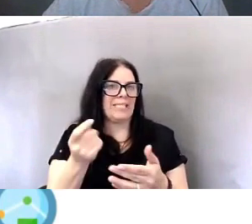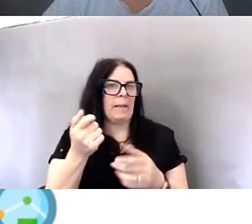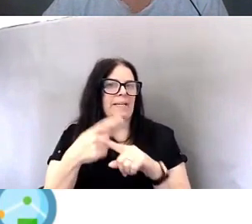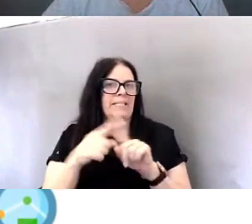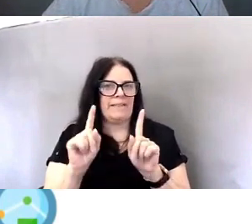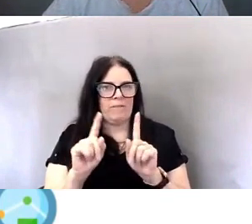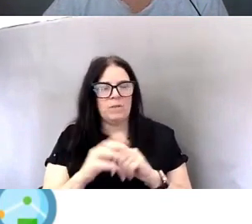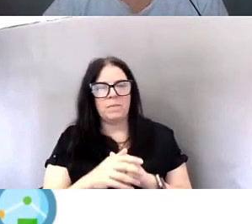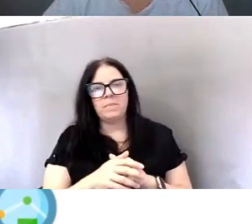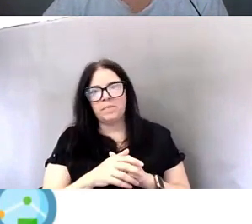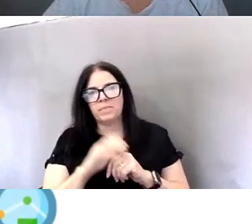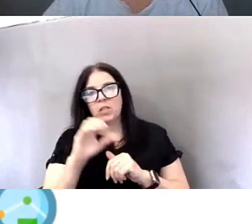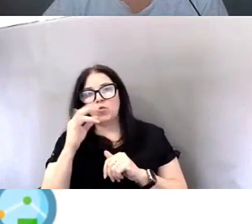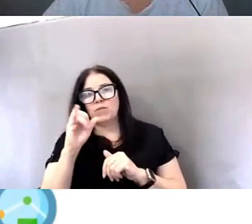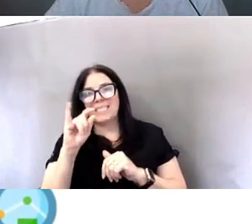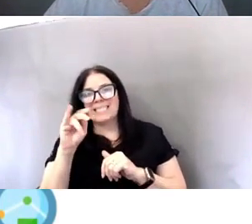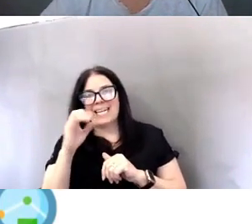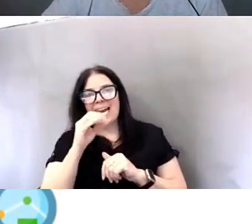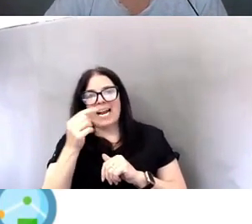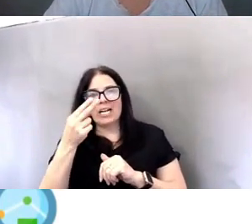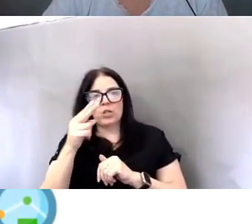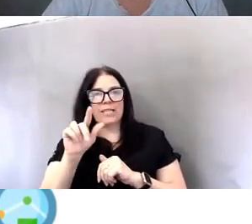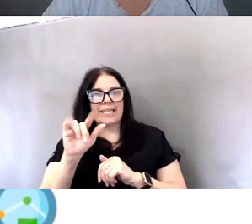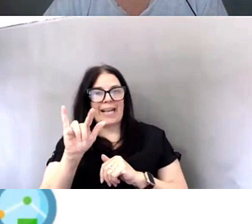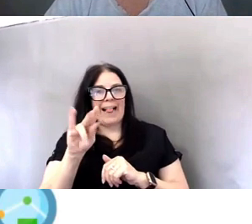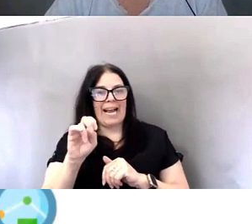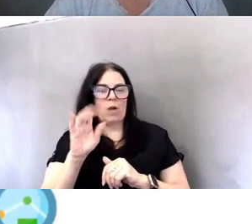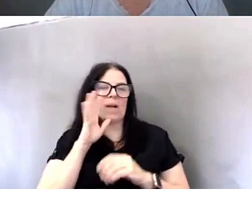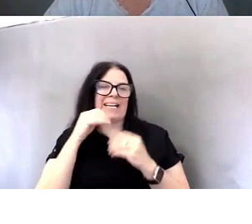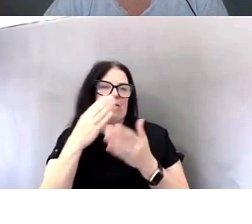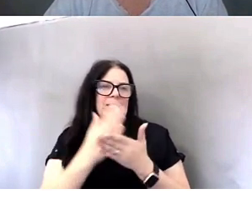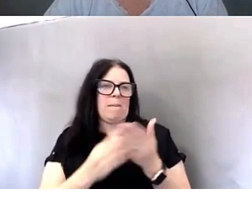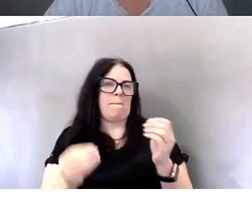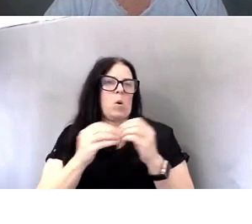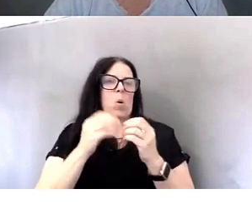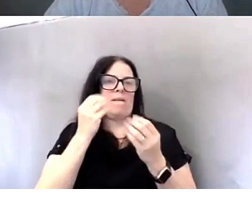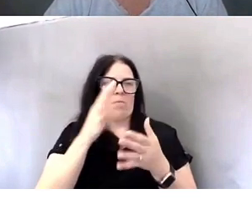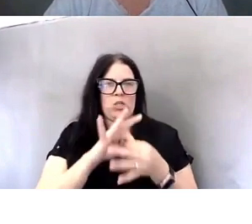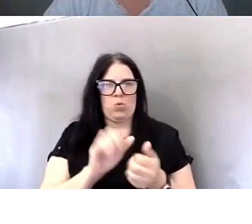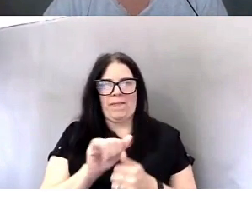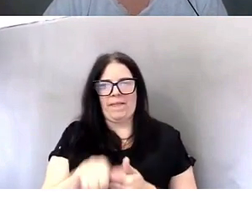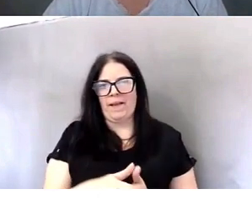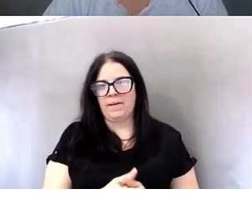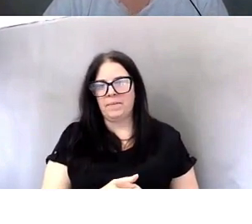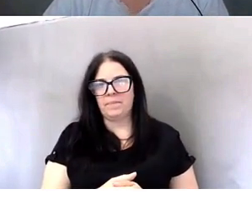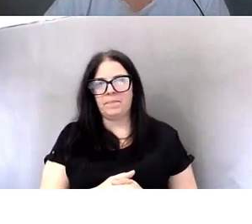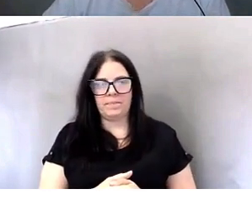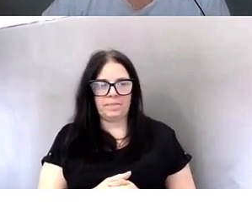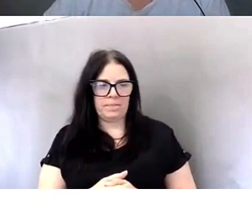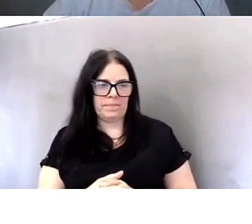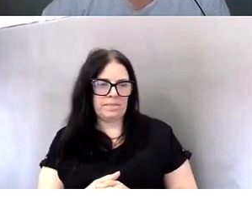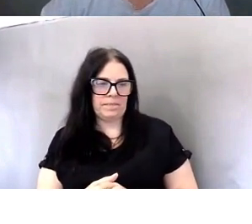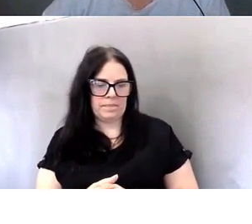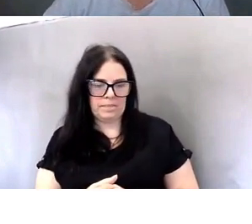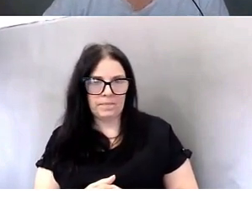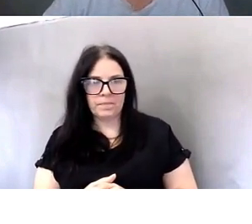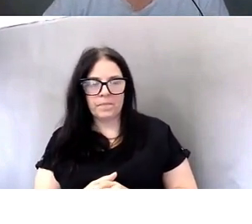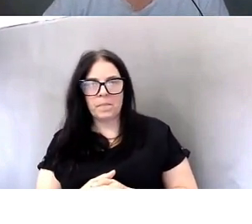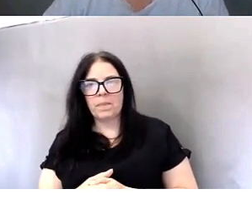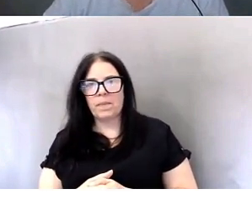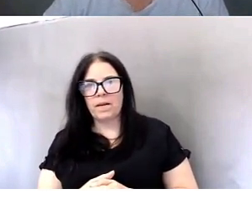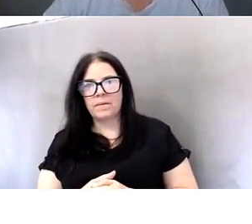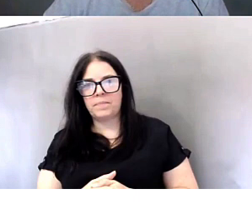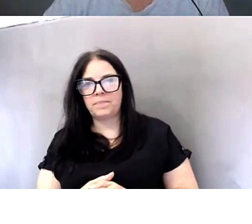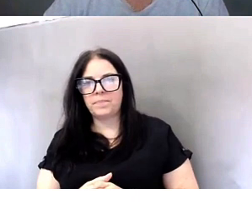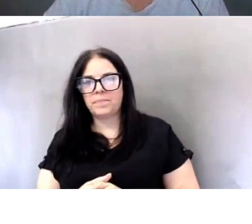And again, Christine and Guylaine will give you a bit more information about that. Now, during the session, we will be using a